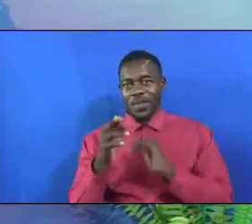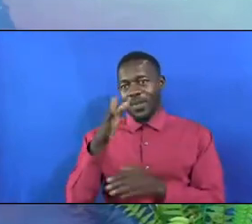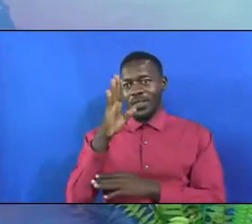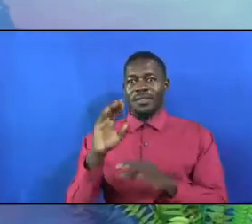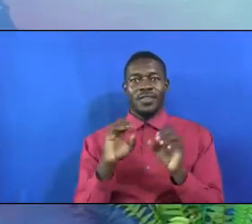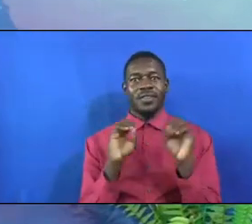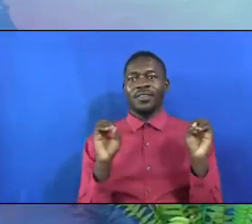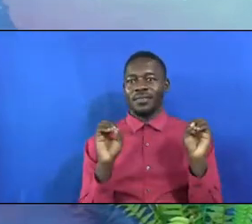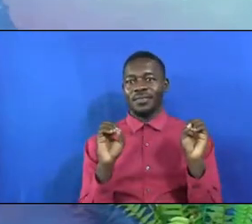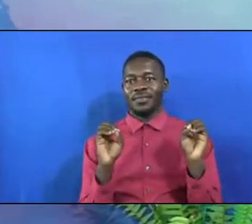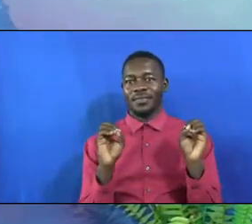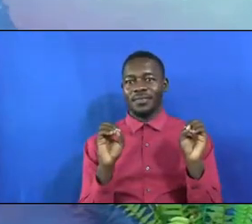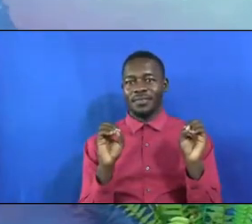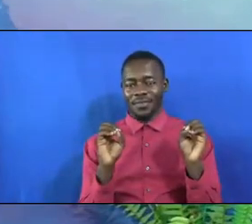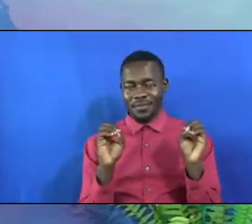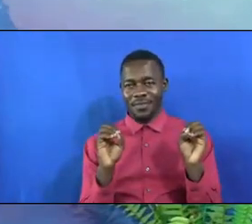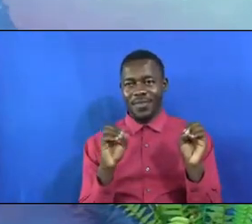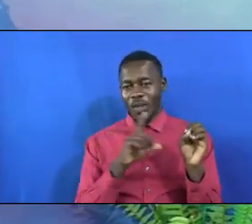above, thus says the Lord,